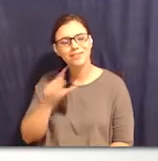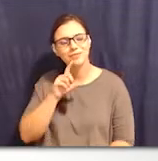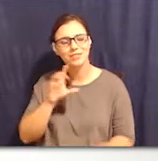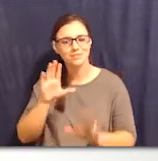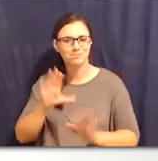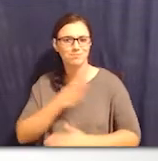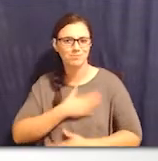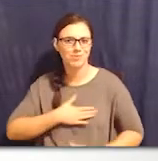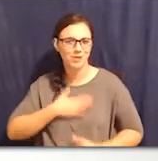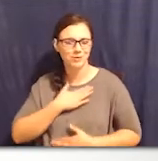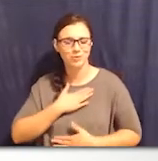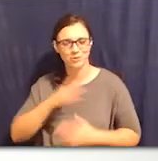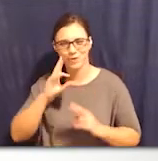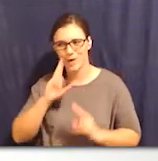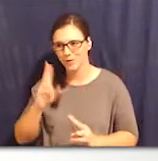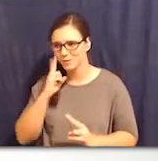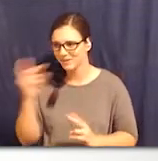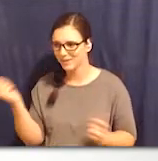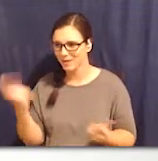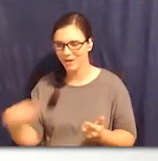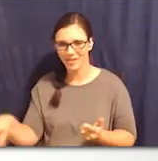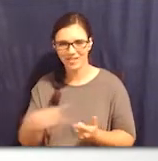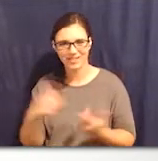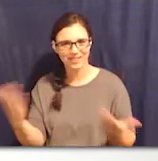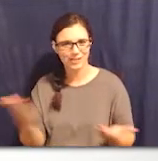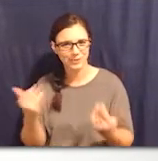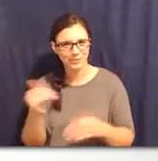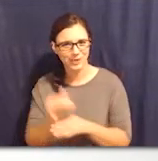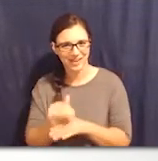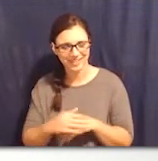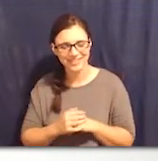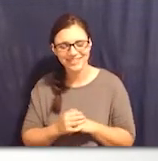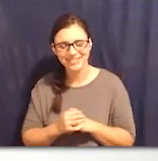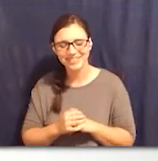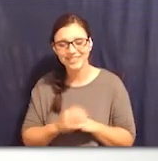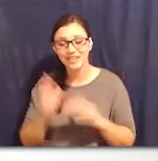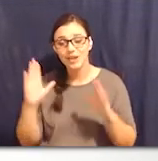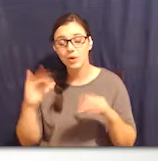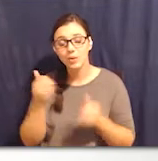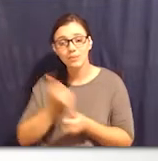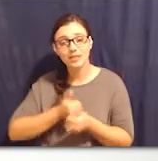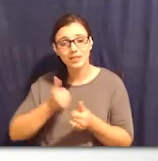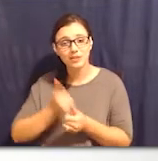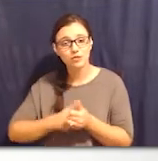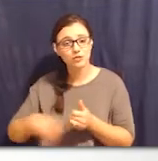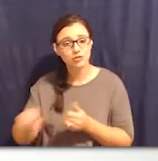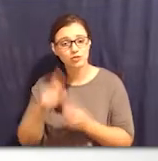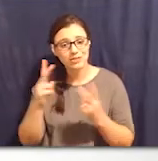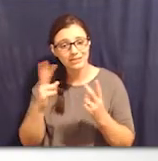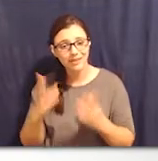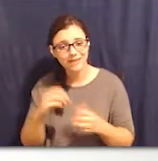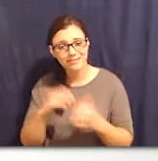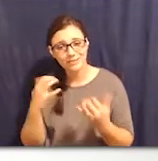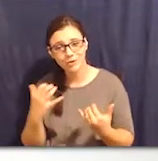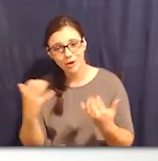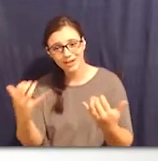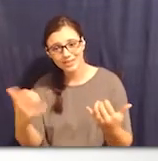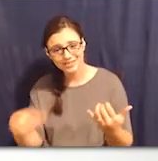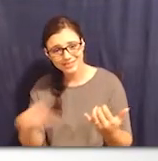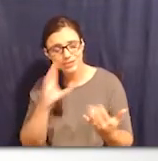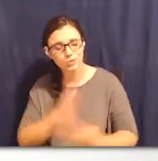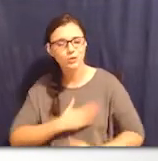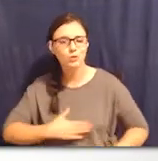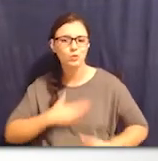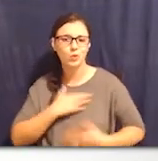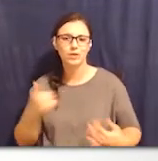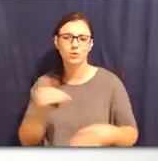Everyone. I'm Lara, and it's really a great pleasure and honor to see everyone here tonight. I hope that each and